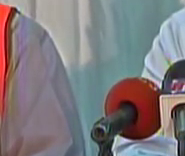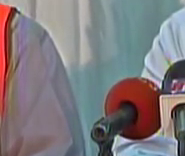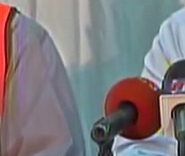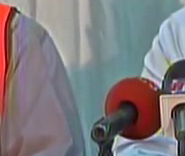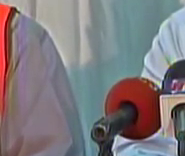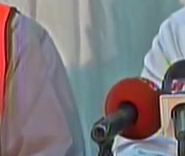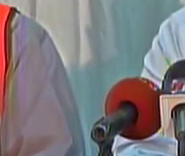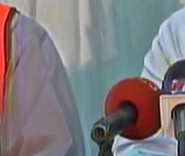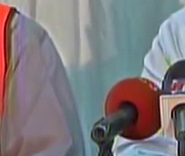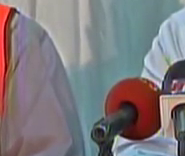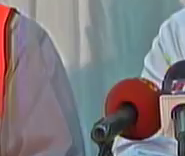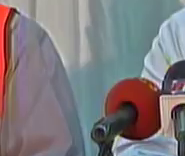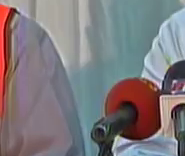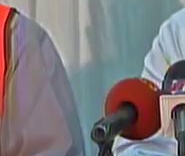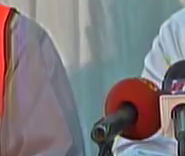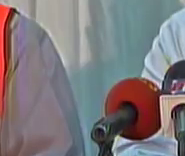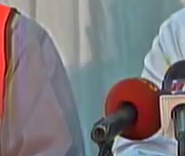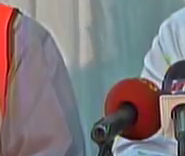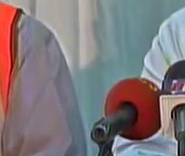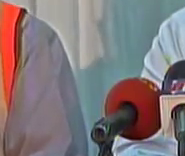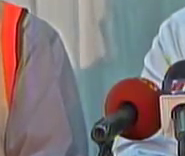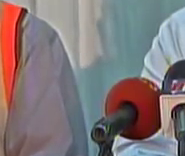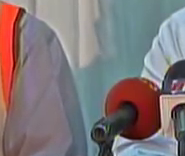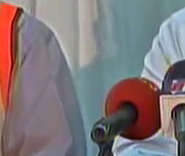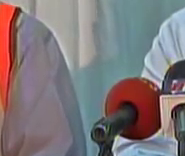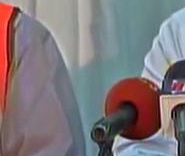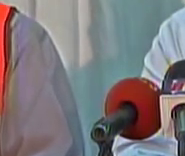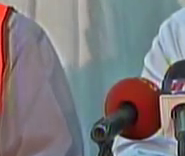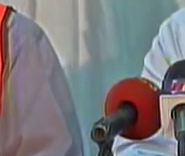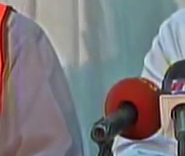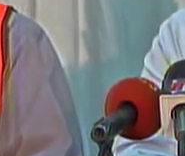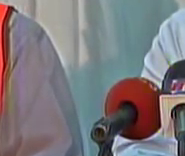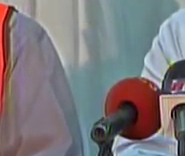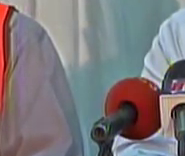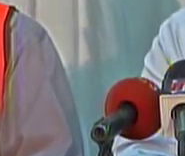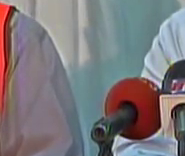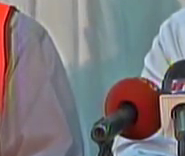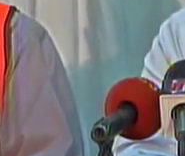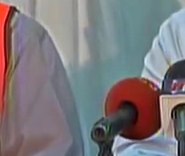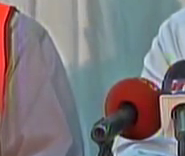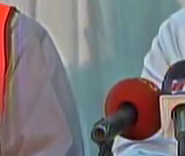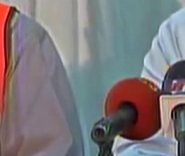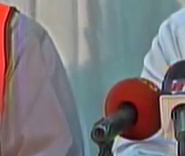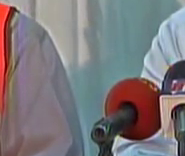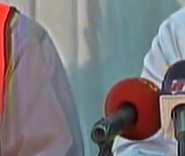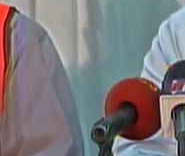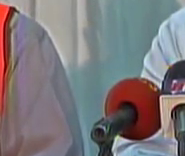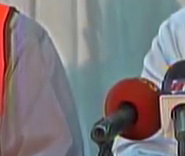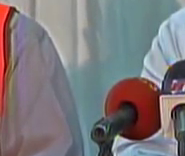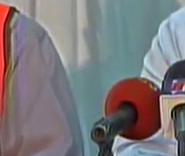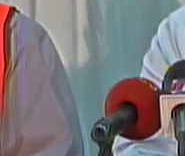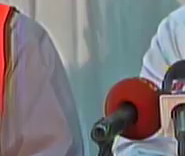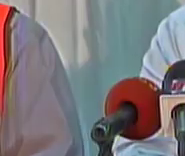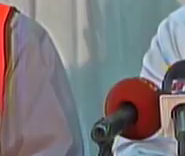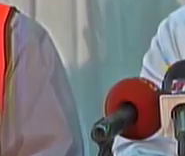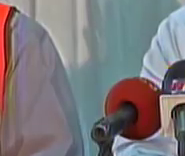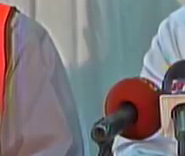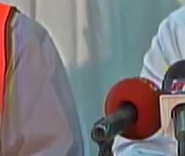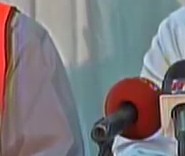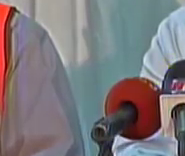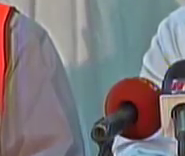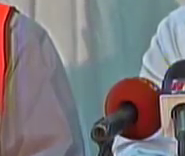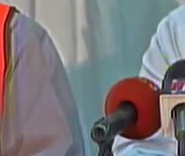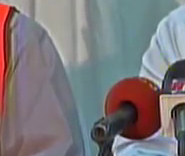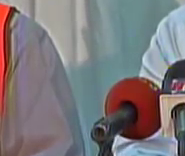from, mark them very carefully, and understand that they are the ones who are destructive to Trinidad and Tobago.